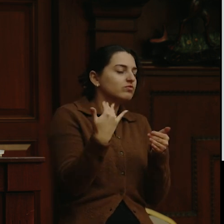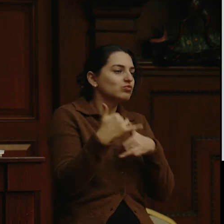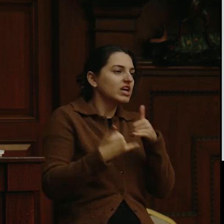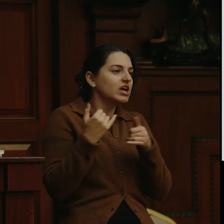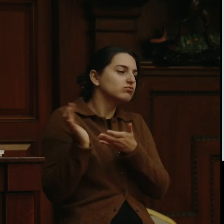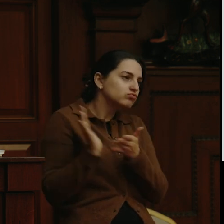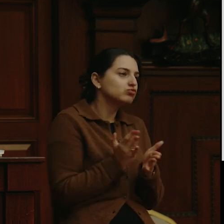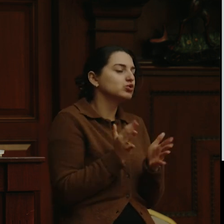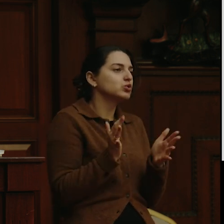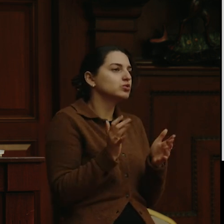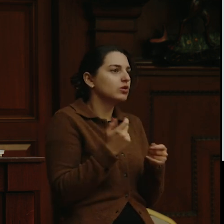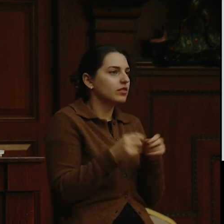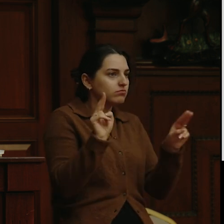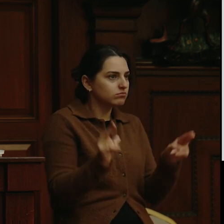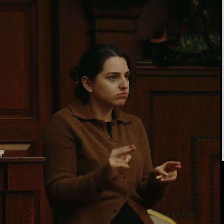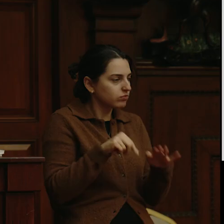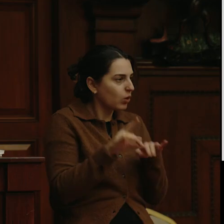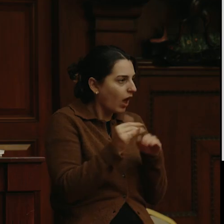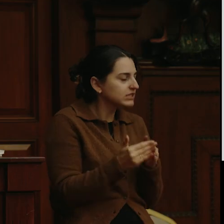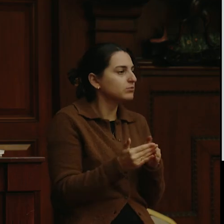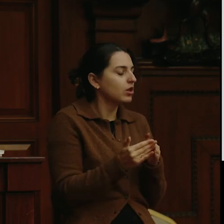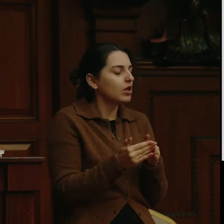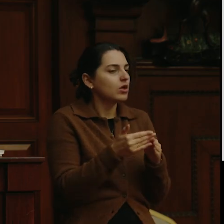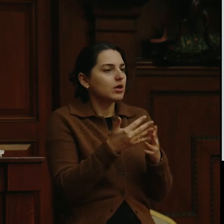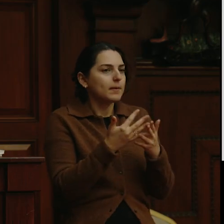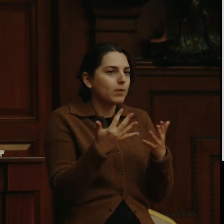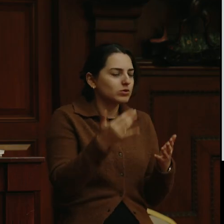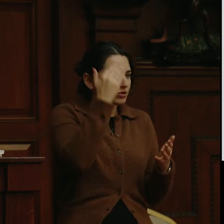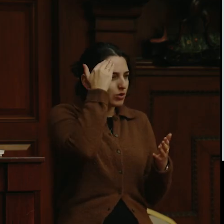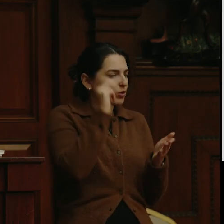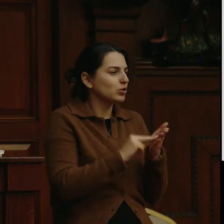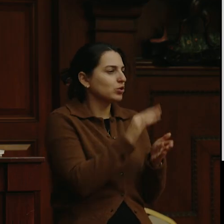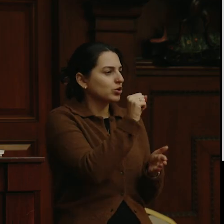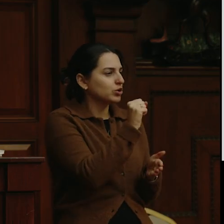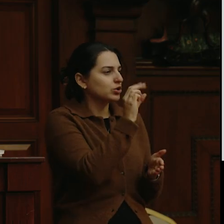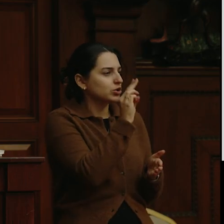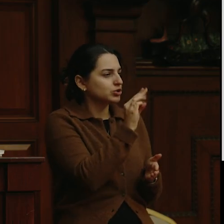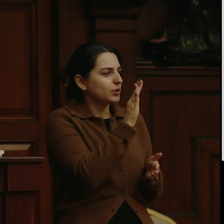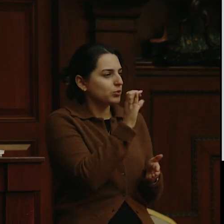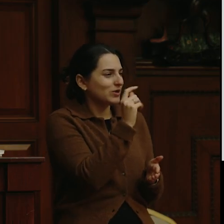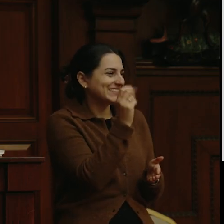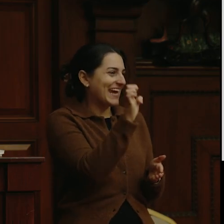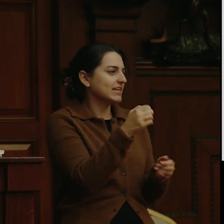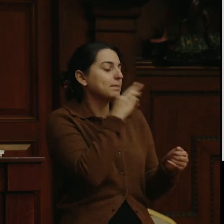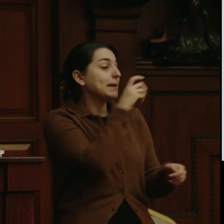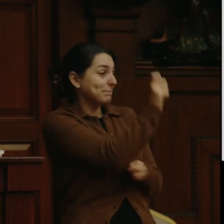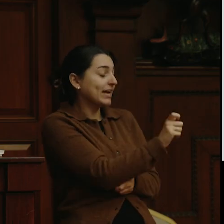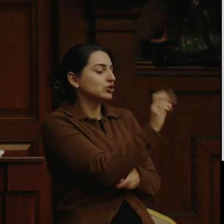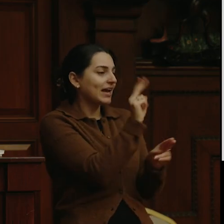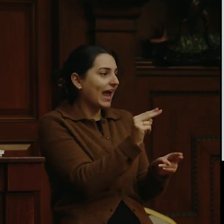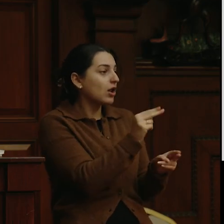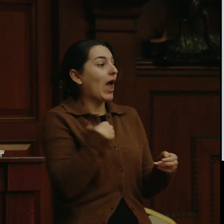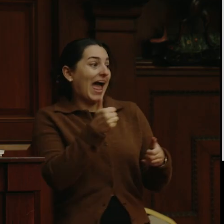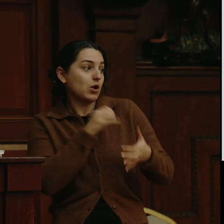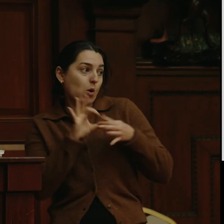years, that very much changed. So most of those are subcutaneous treatments now. So that means that the patient can do